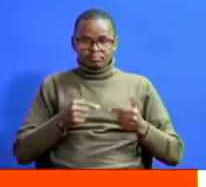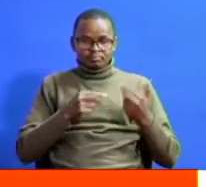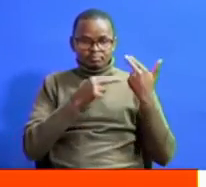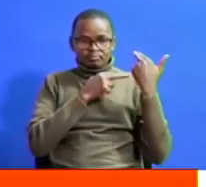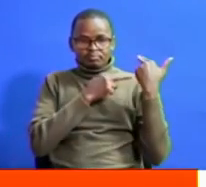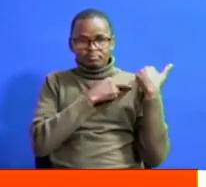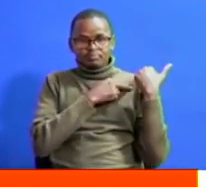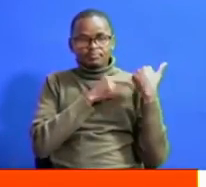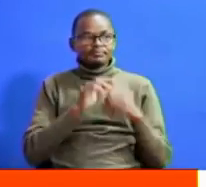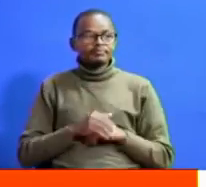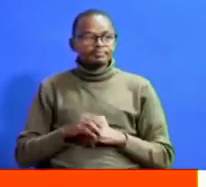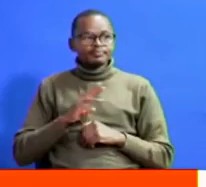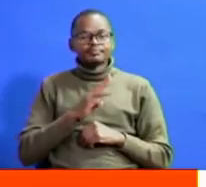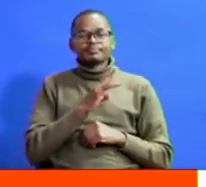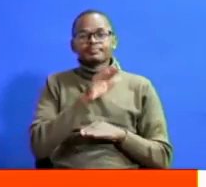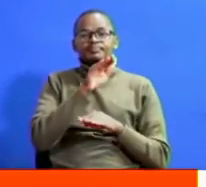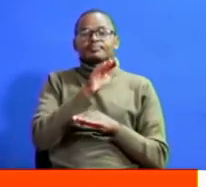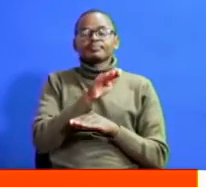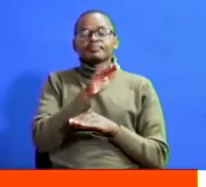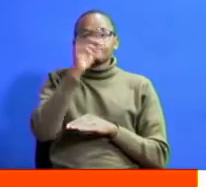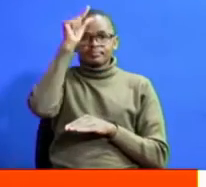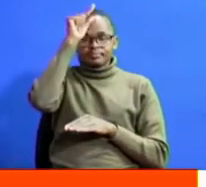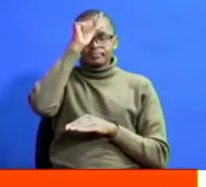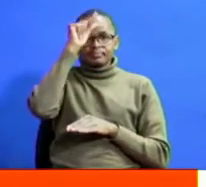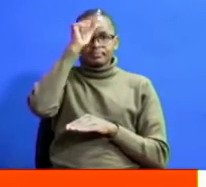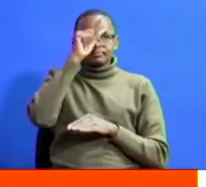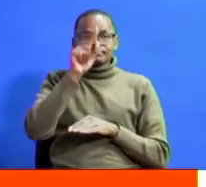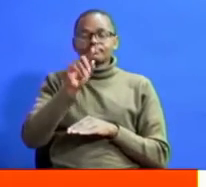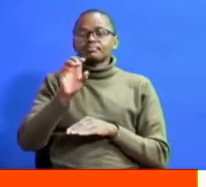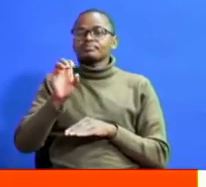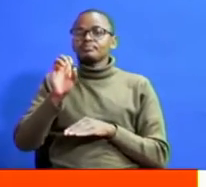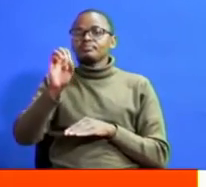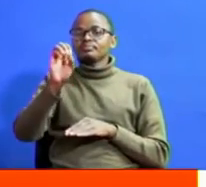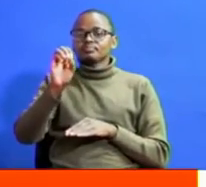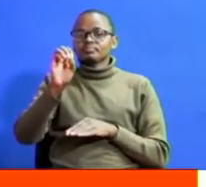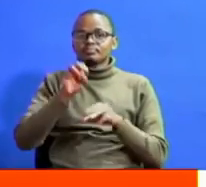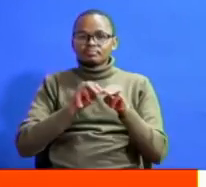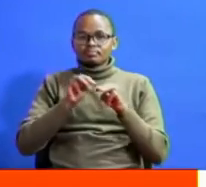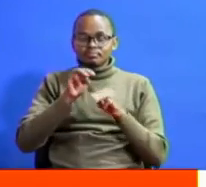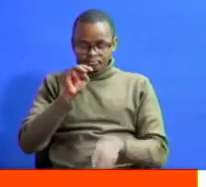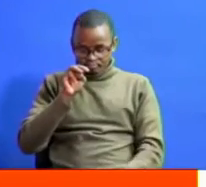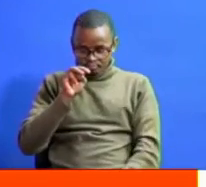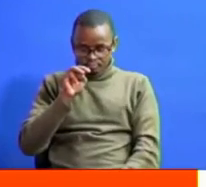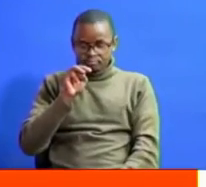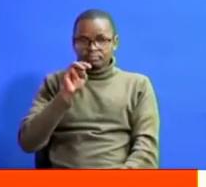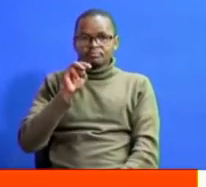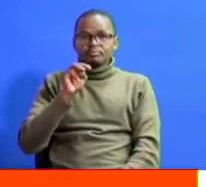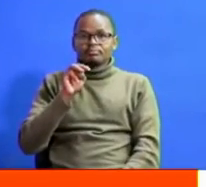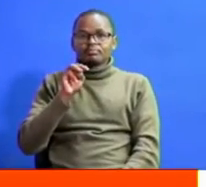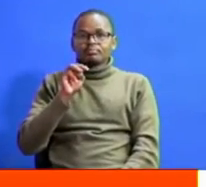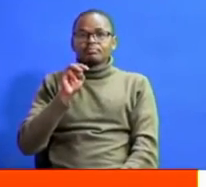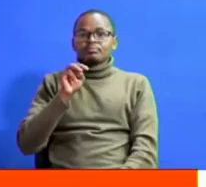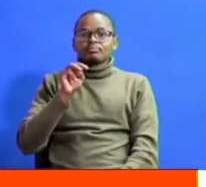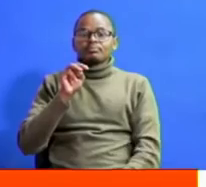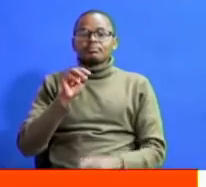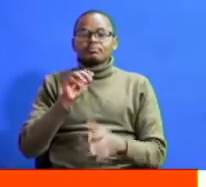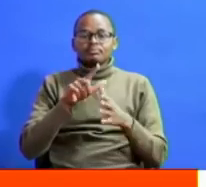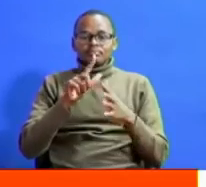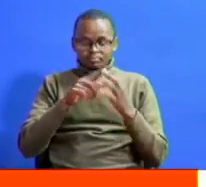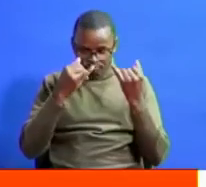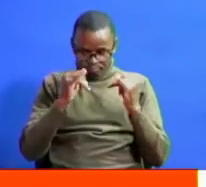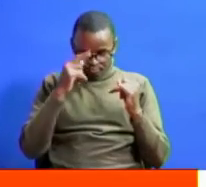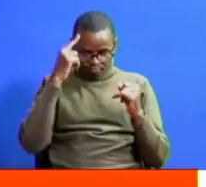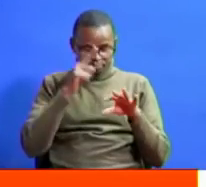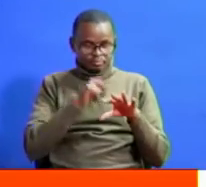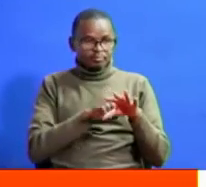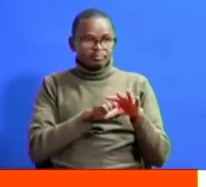responsibly. We are calling upon the government to maintain peace now and